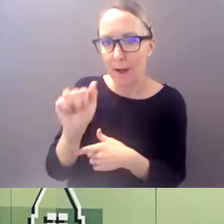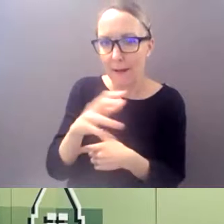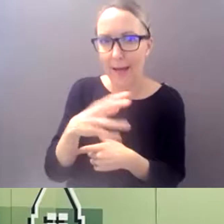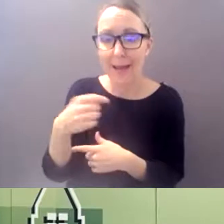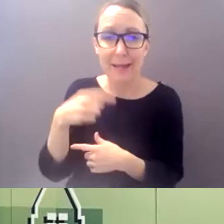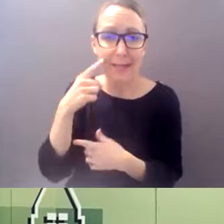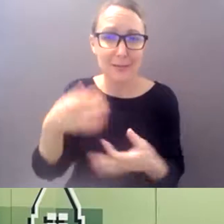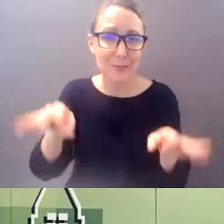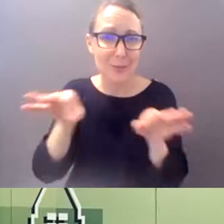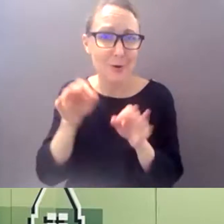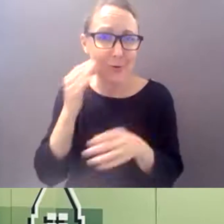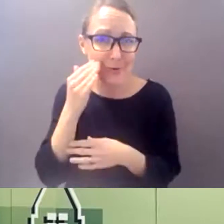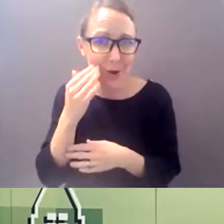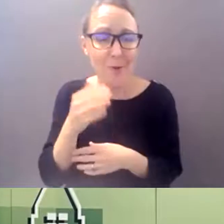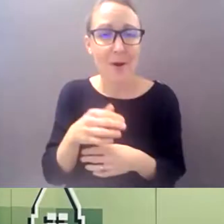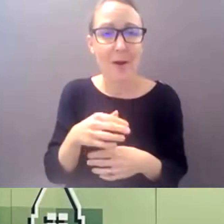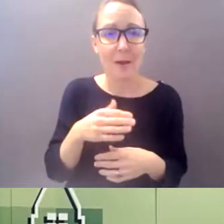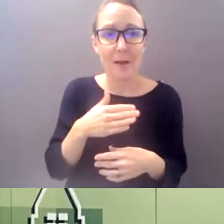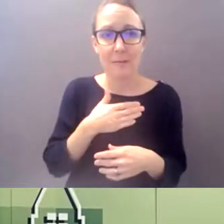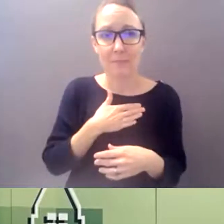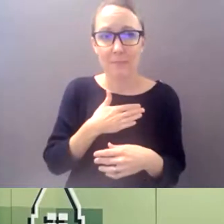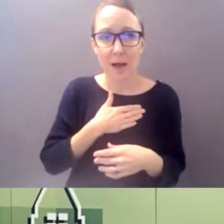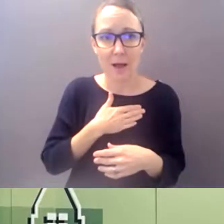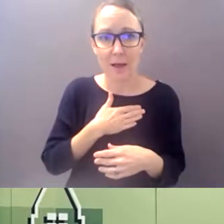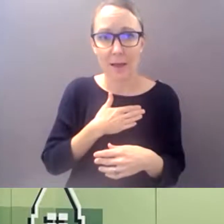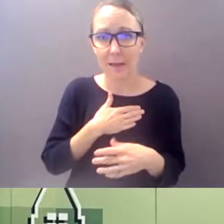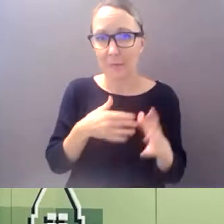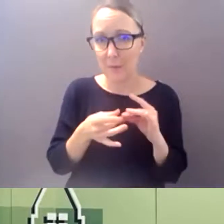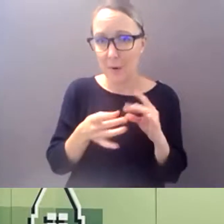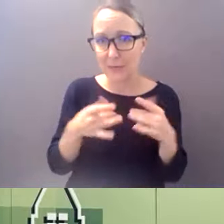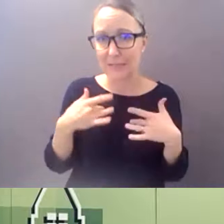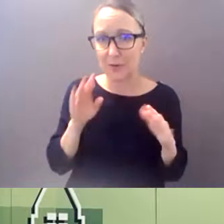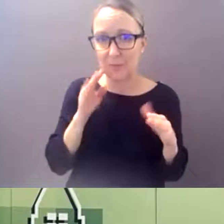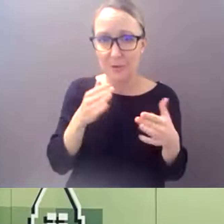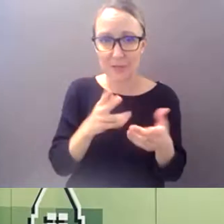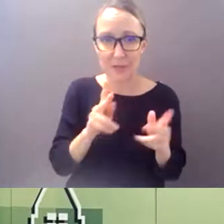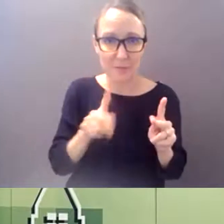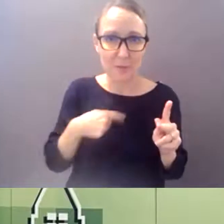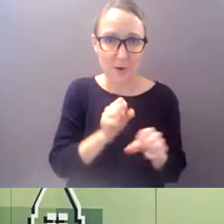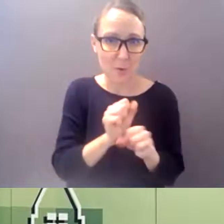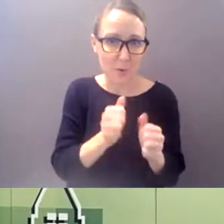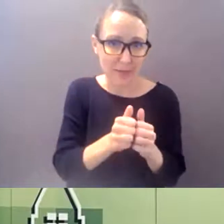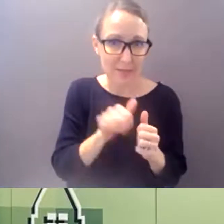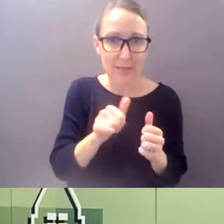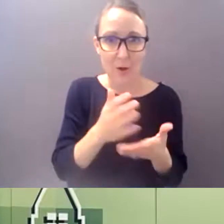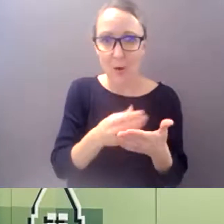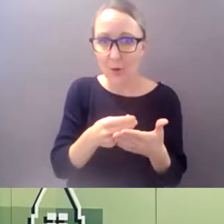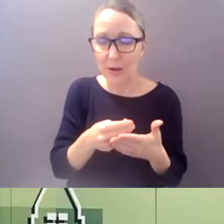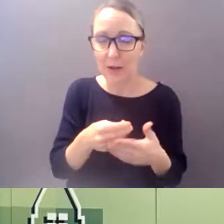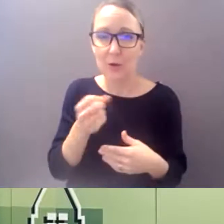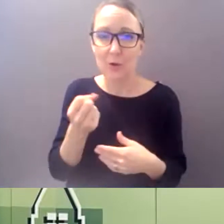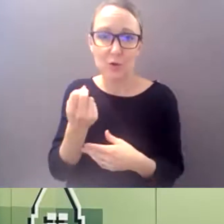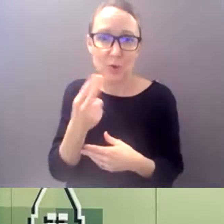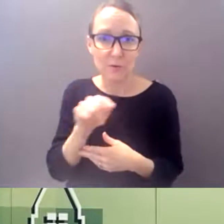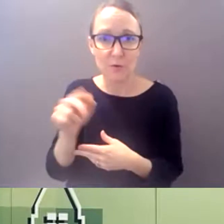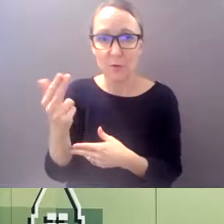I mean, when my remarks were focused on the folks we work with who are making $12,000, $13,000 a year, but